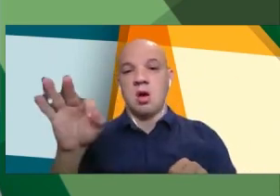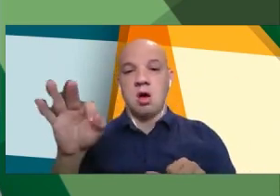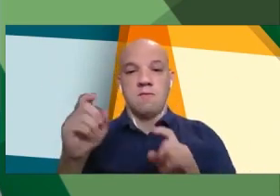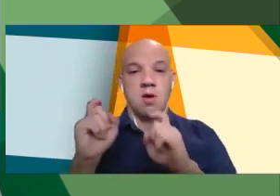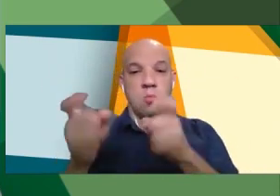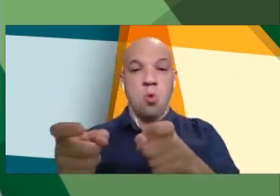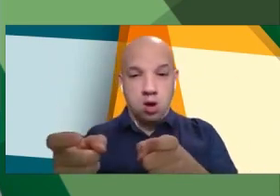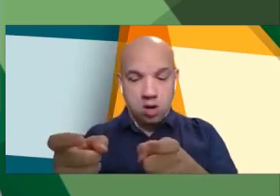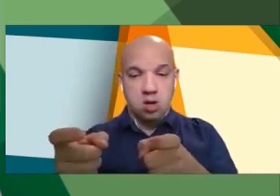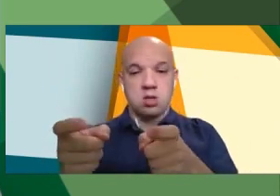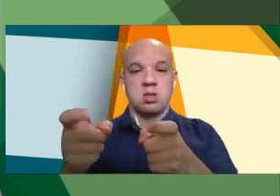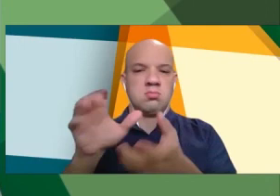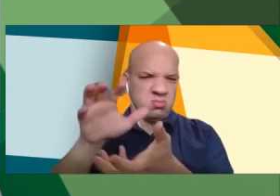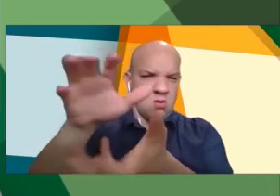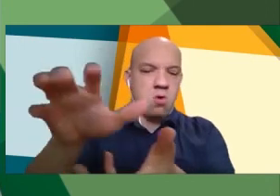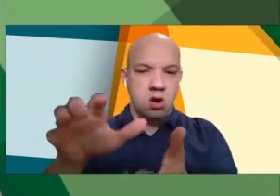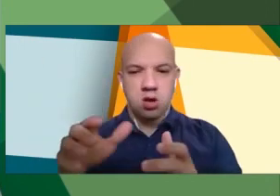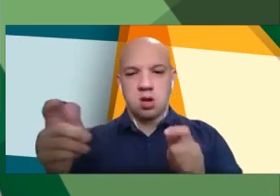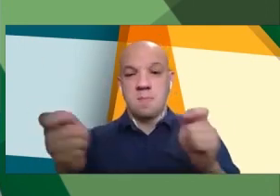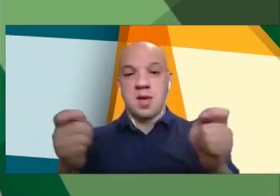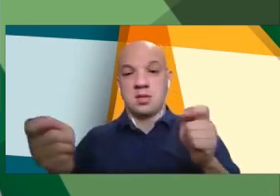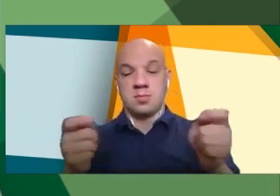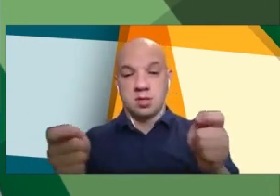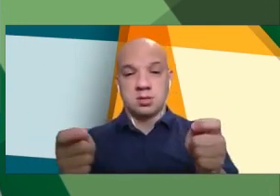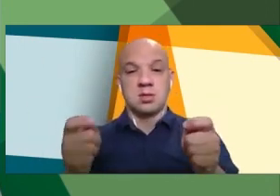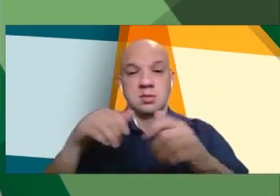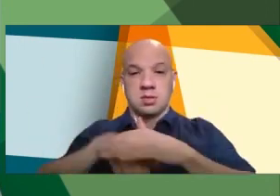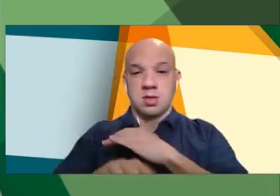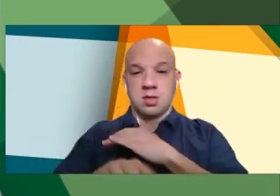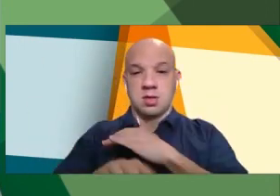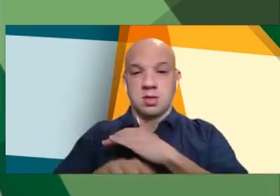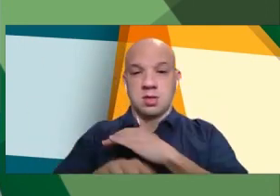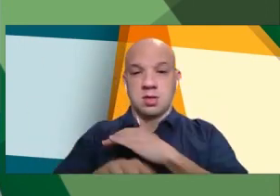management, go to the website